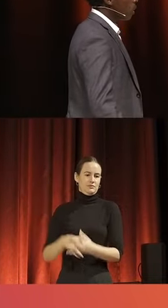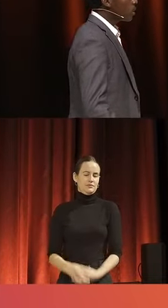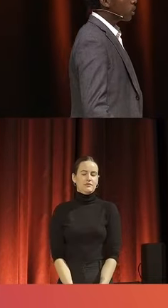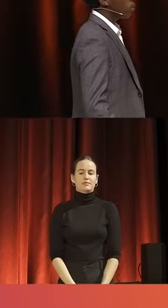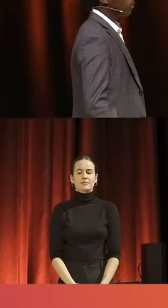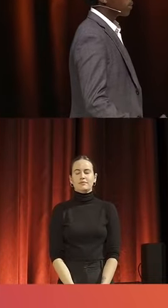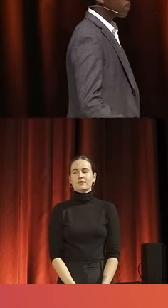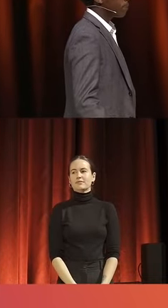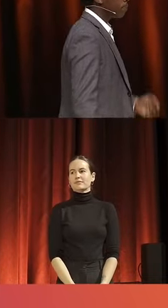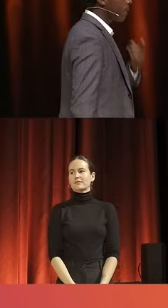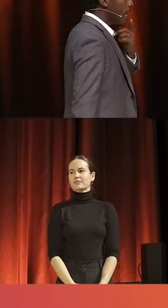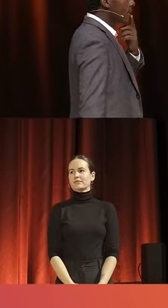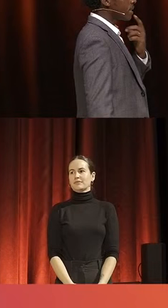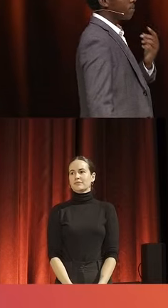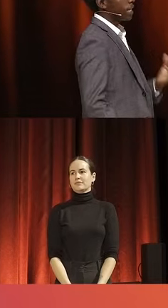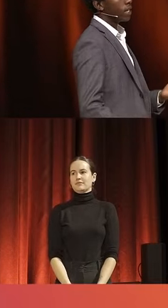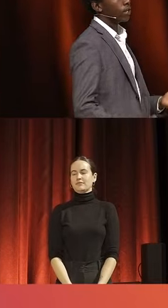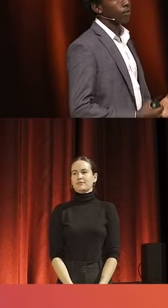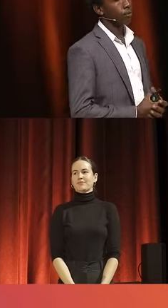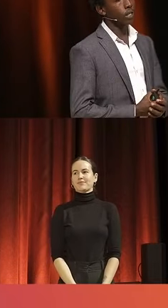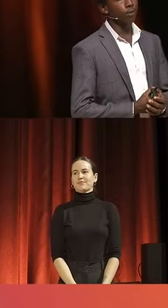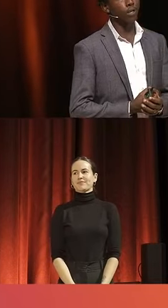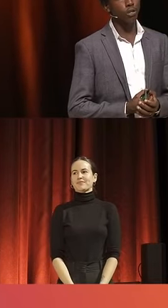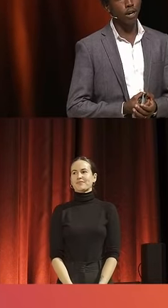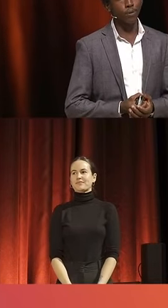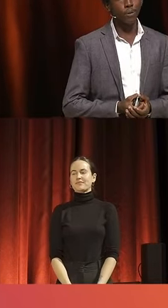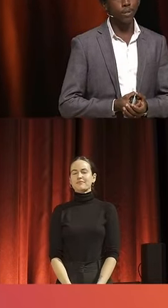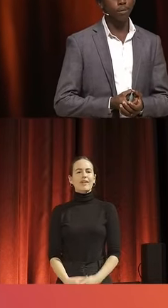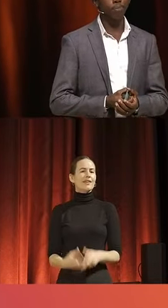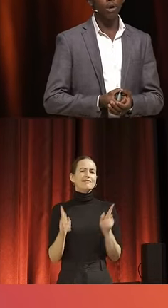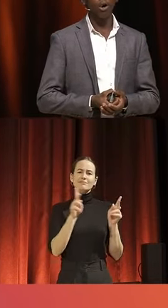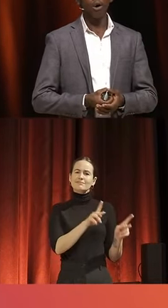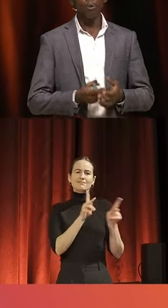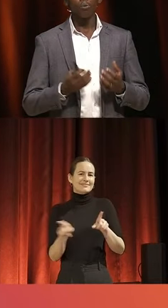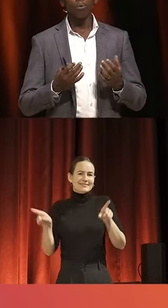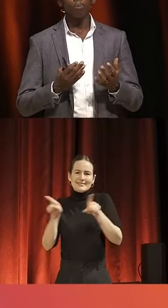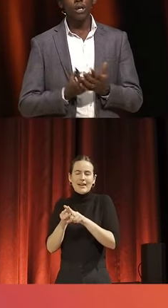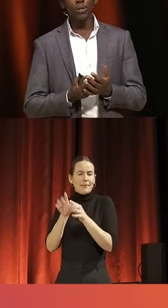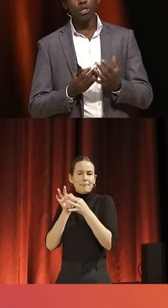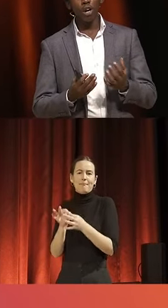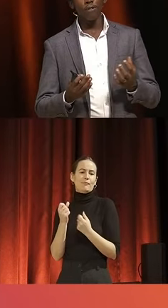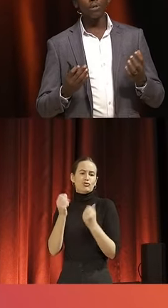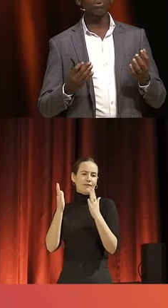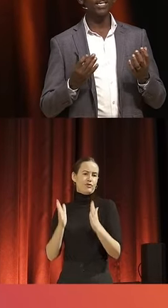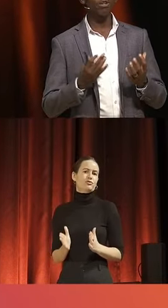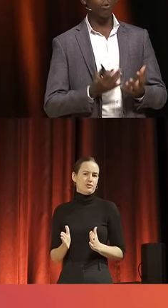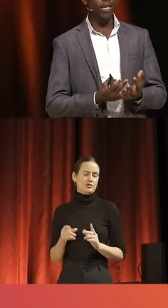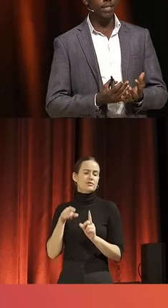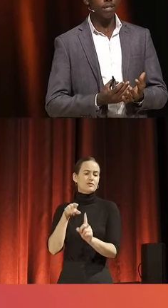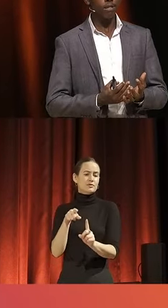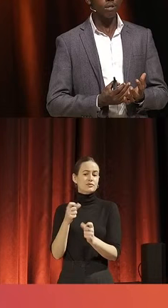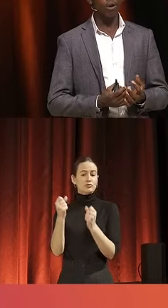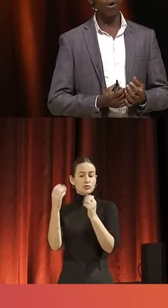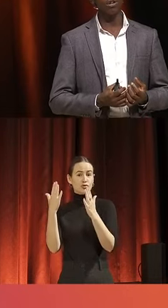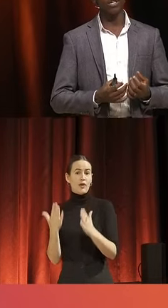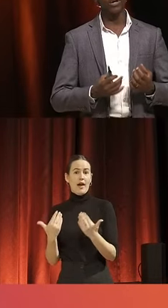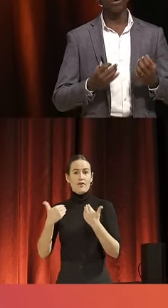This also, we applied the same idea for the drivers. Because the drivers would get